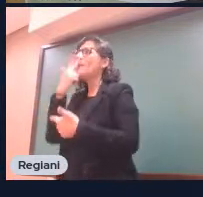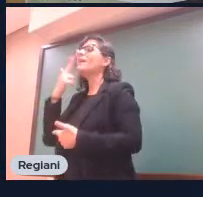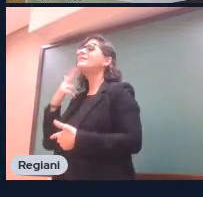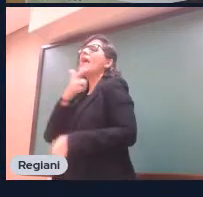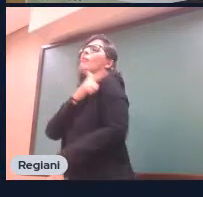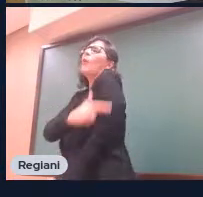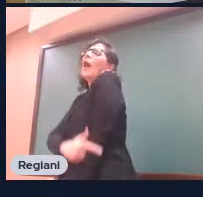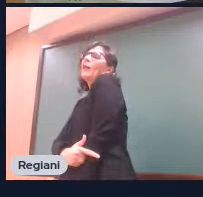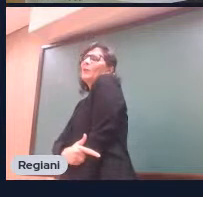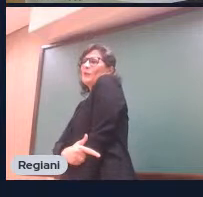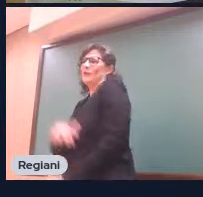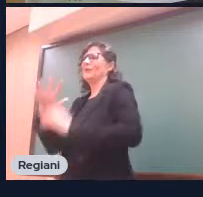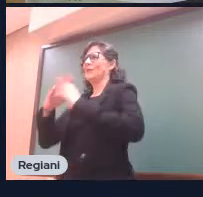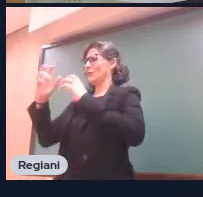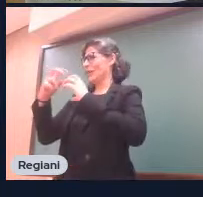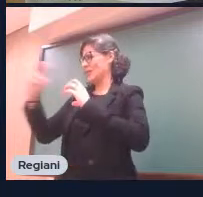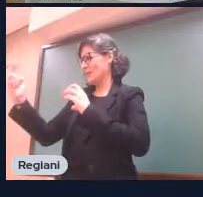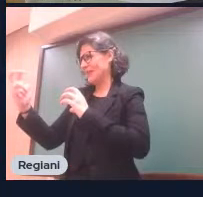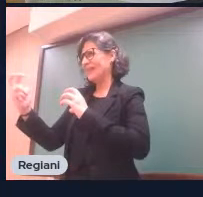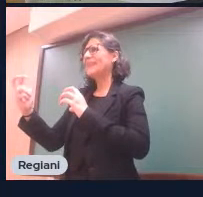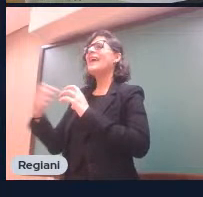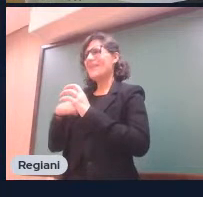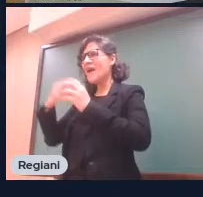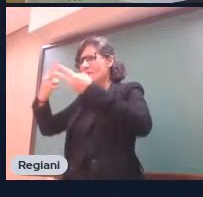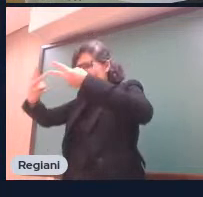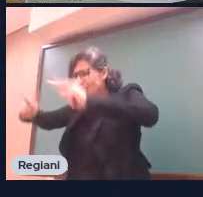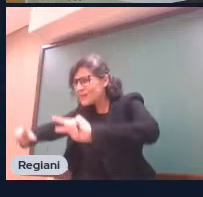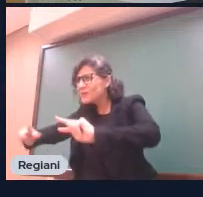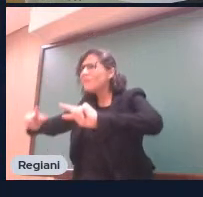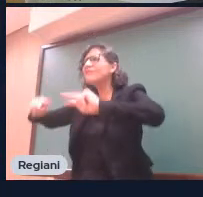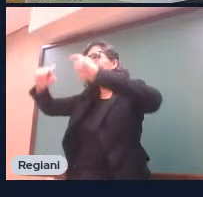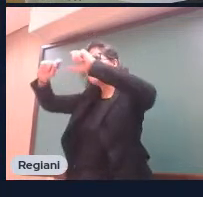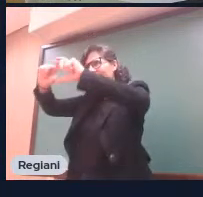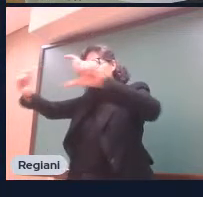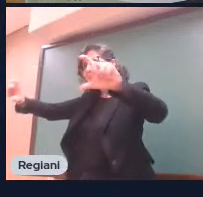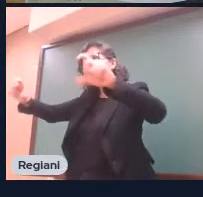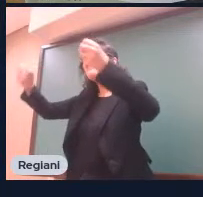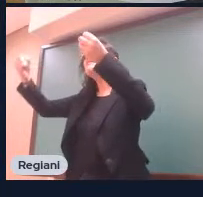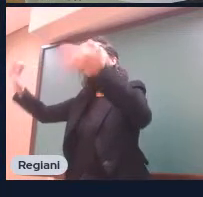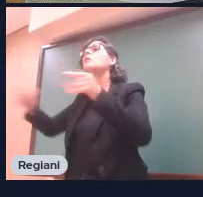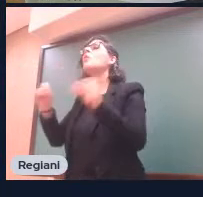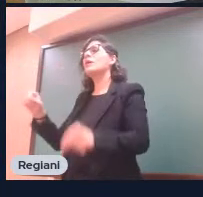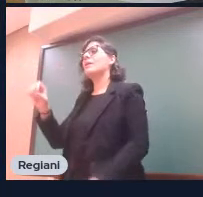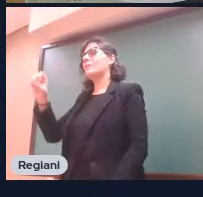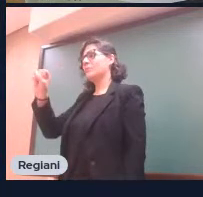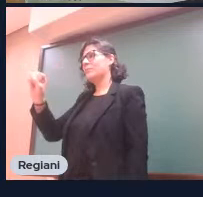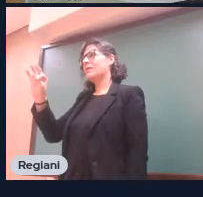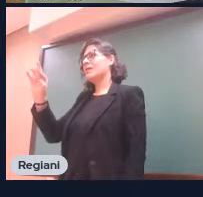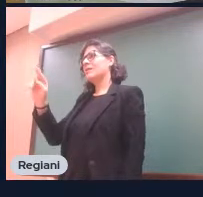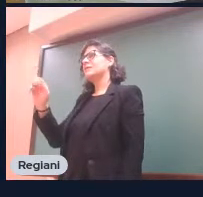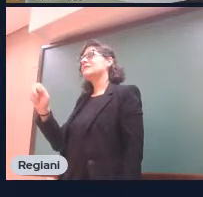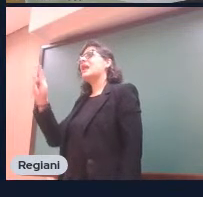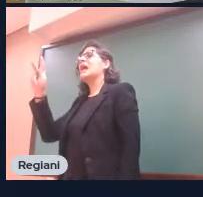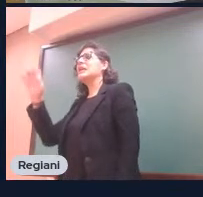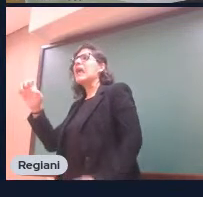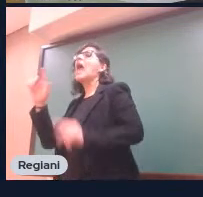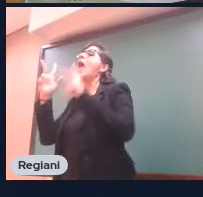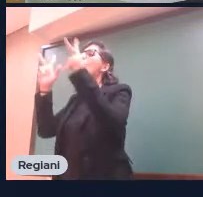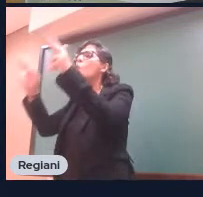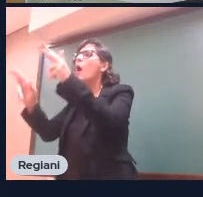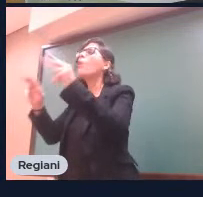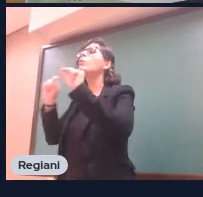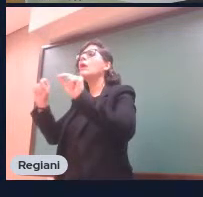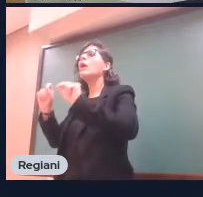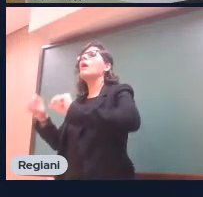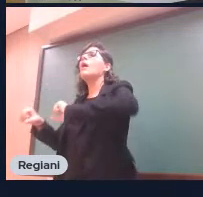now. Let me look at the translation, but it's the same. A strike is a stoppage organized by workers in